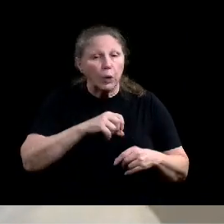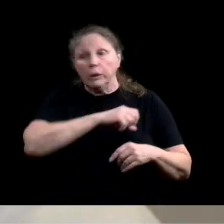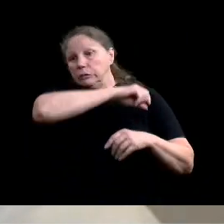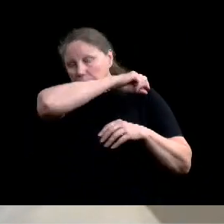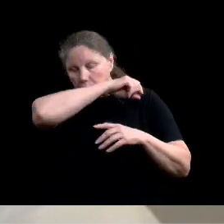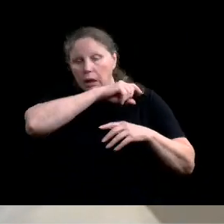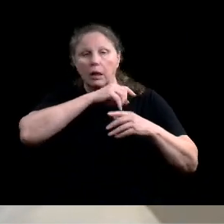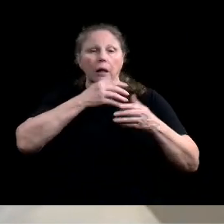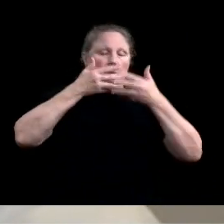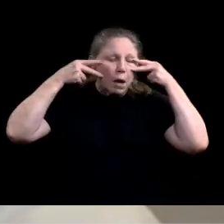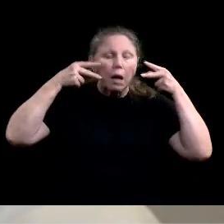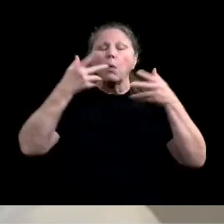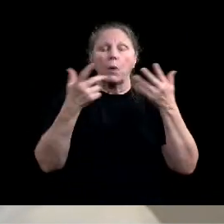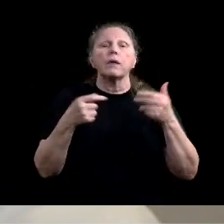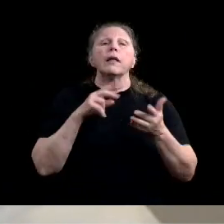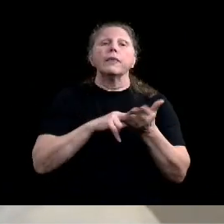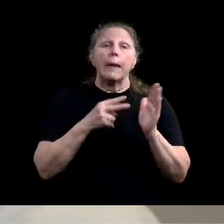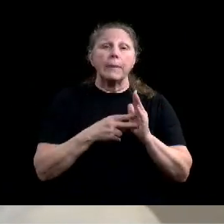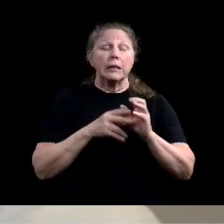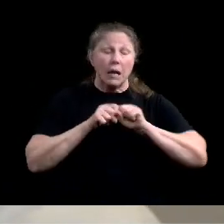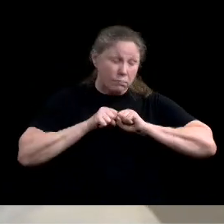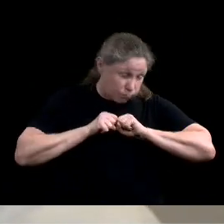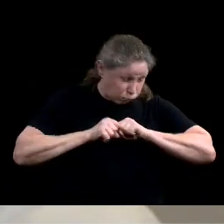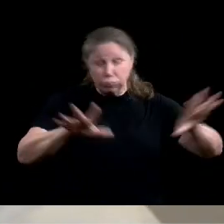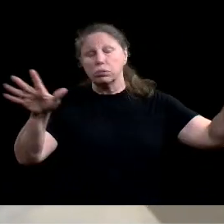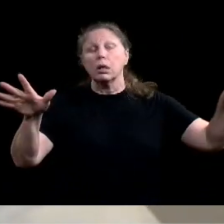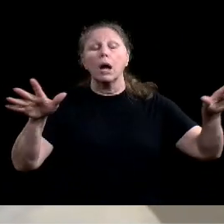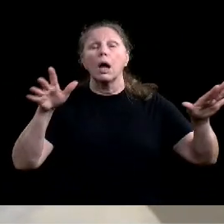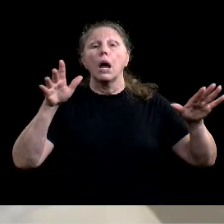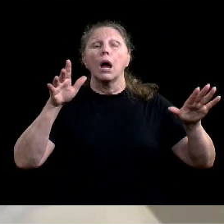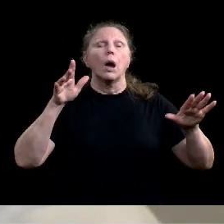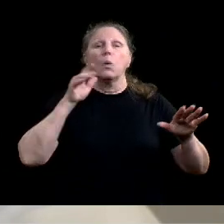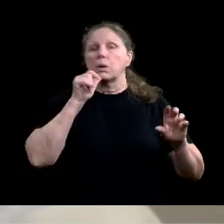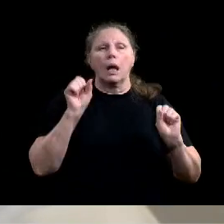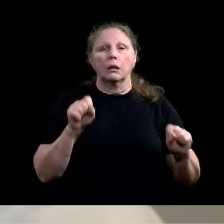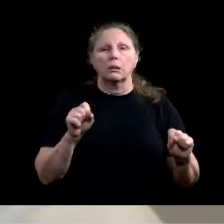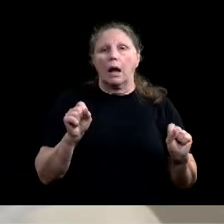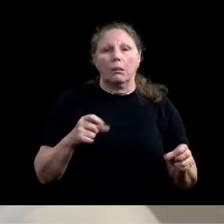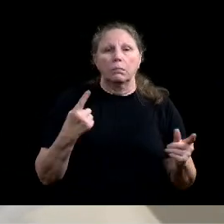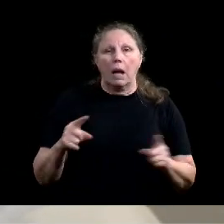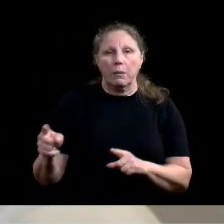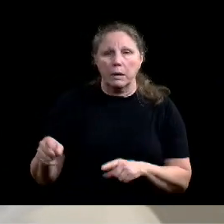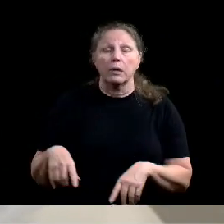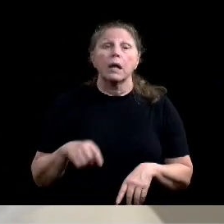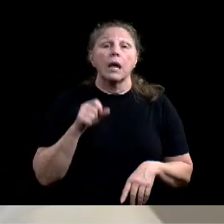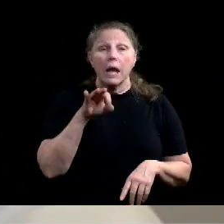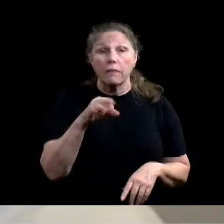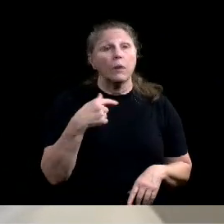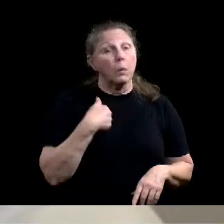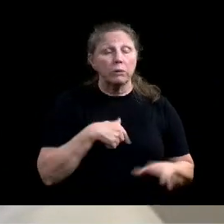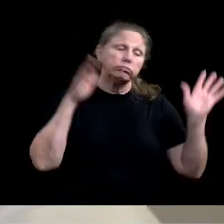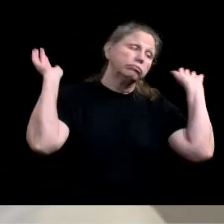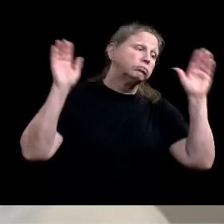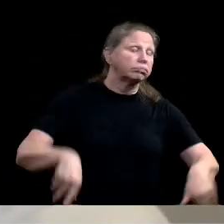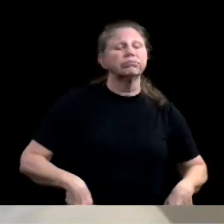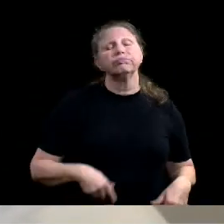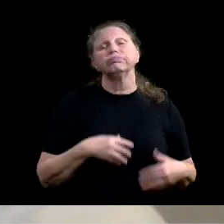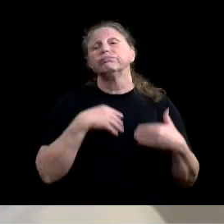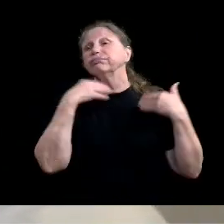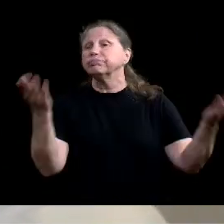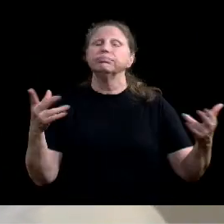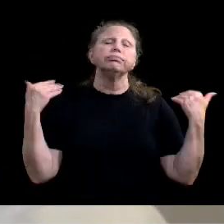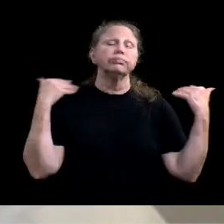again. We're of course right now stuck between competing goals of